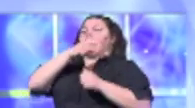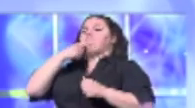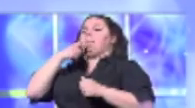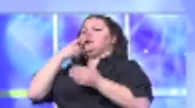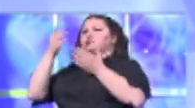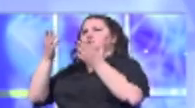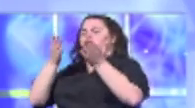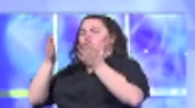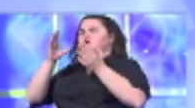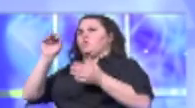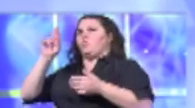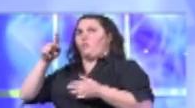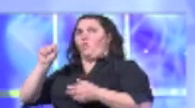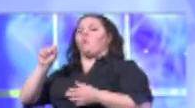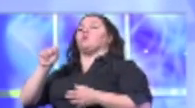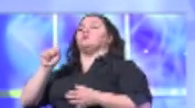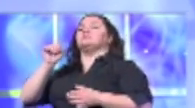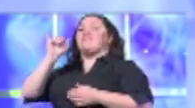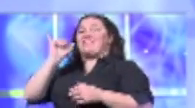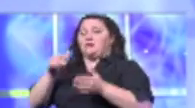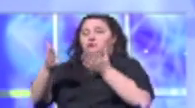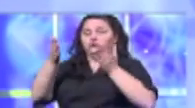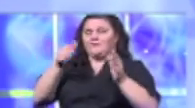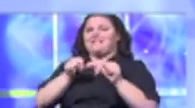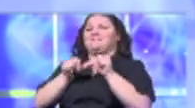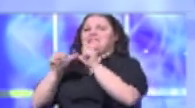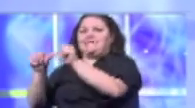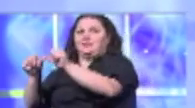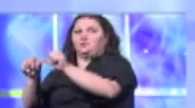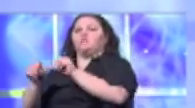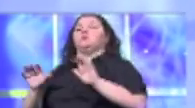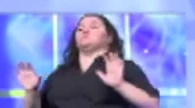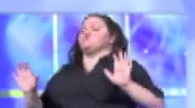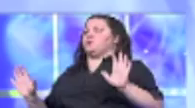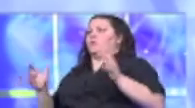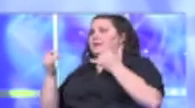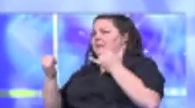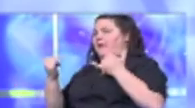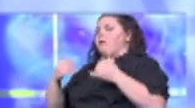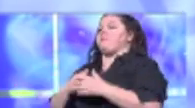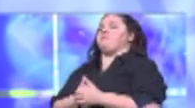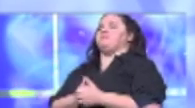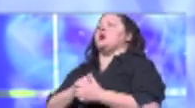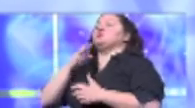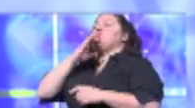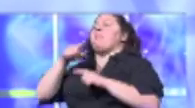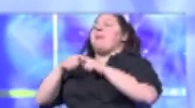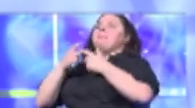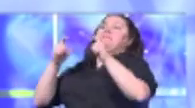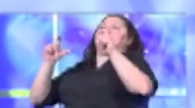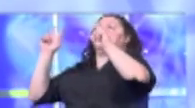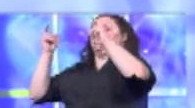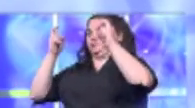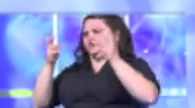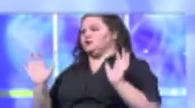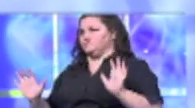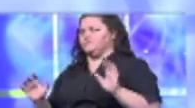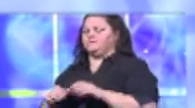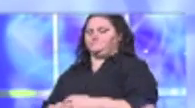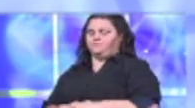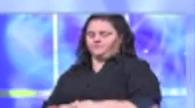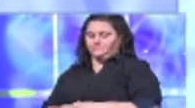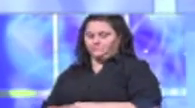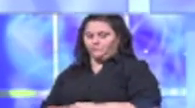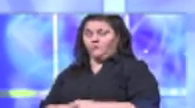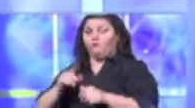that pursuit has continued. So let's talk about the big issue here. First and foremost,